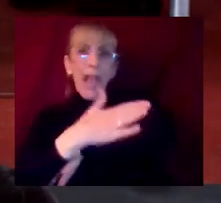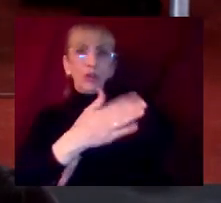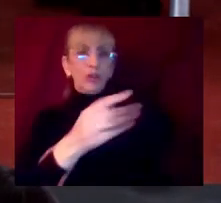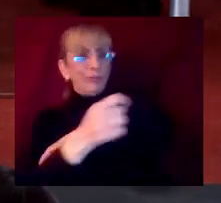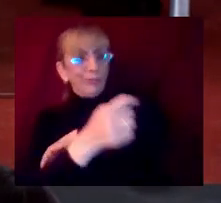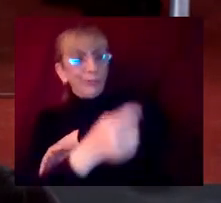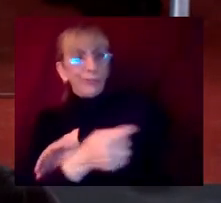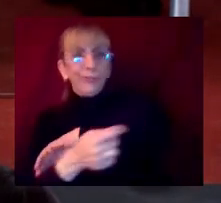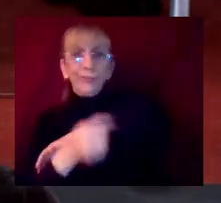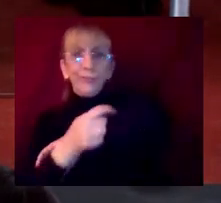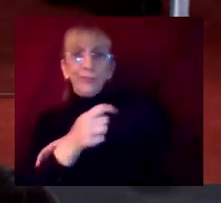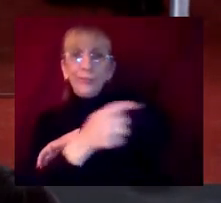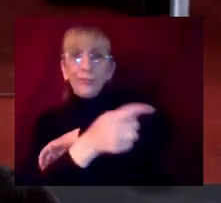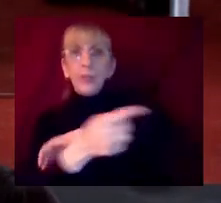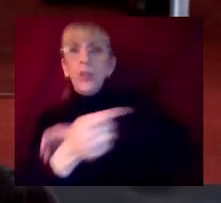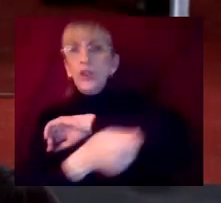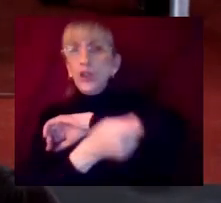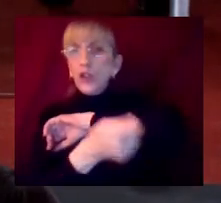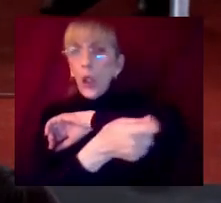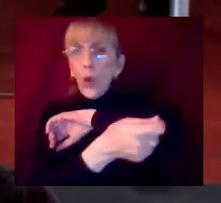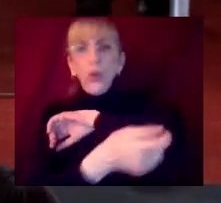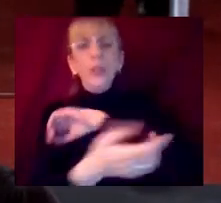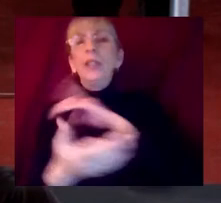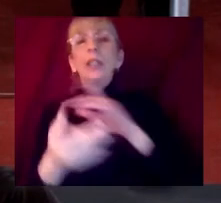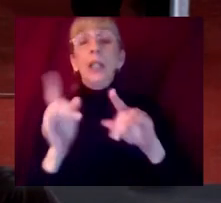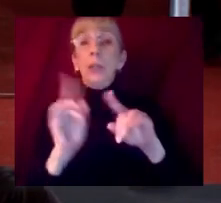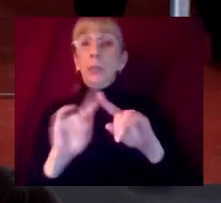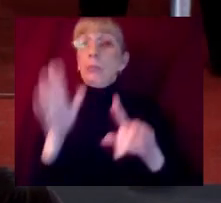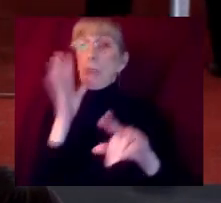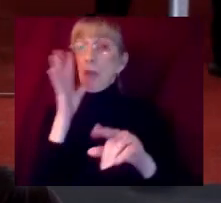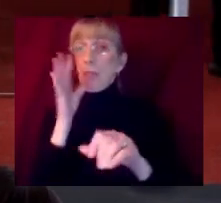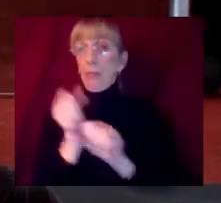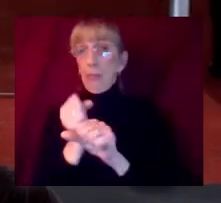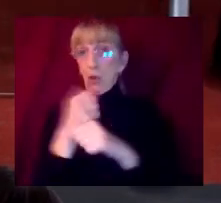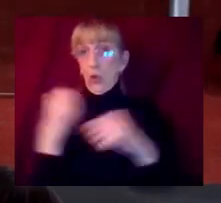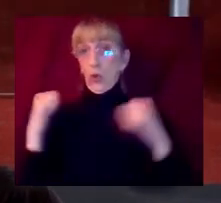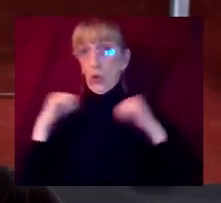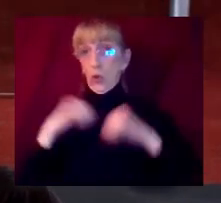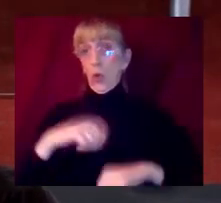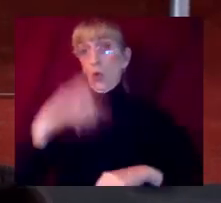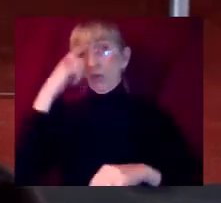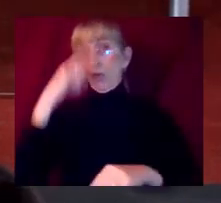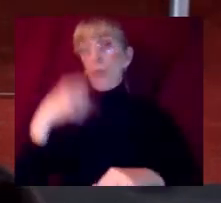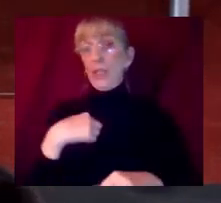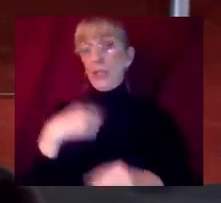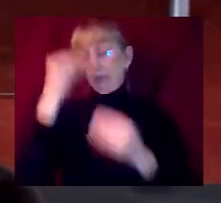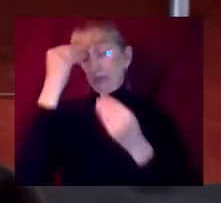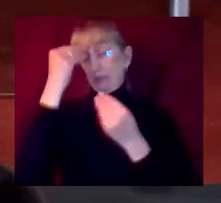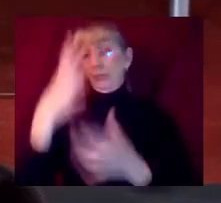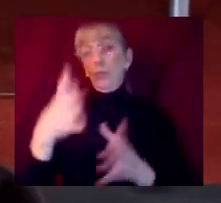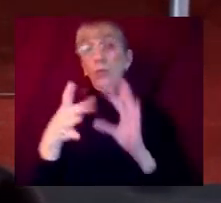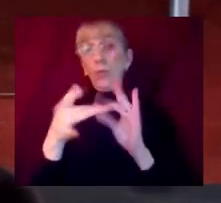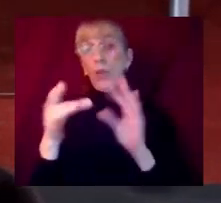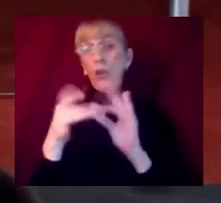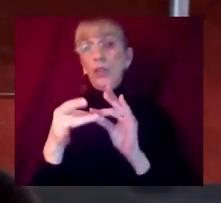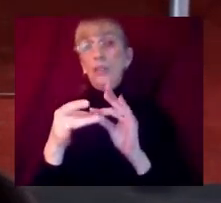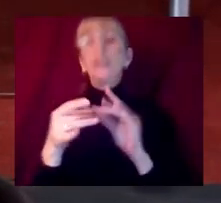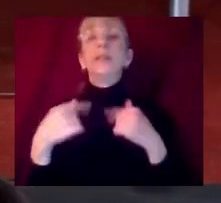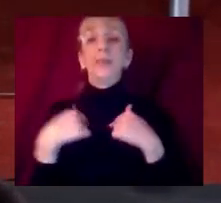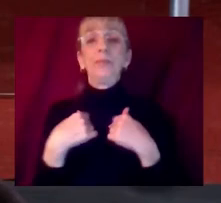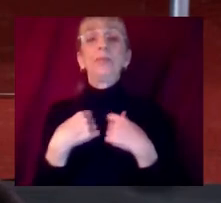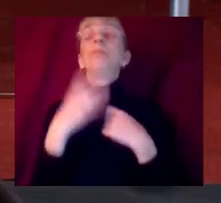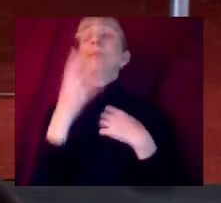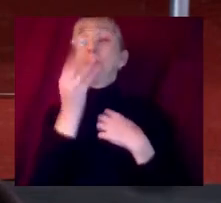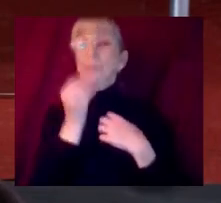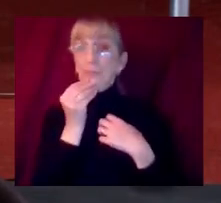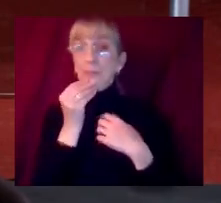little coat for me, and the song pretty much tells the story. So why don't I just hush and sing you the song? What do you think? Okay,